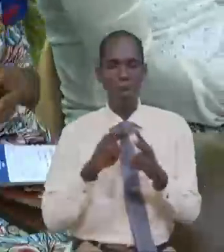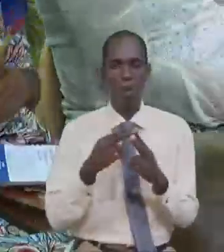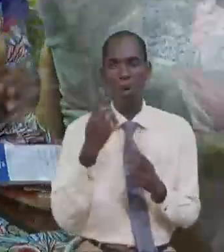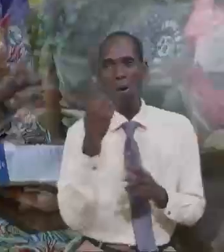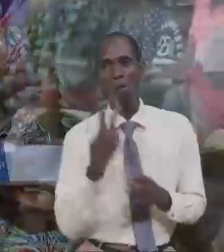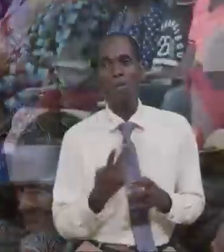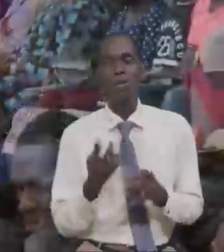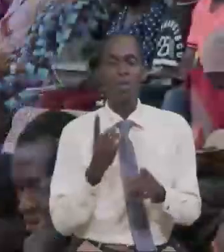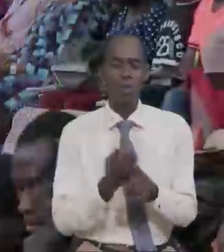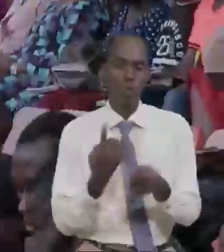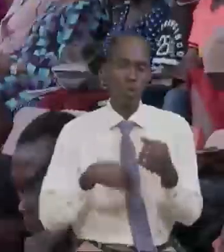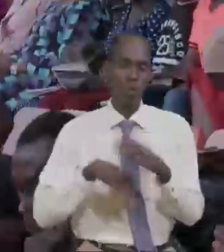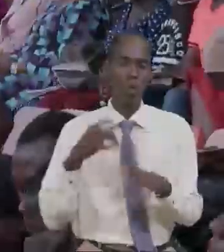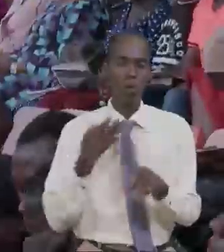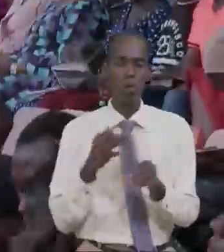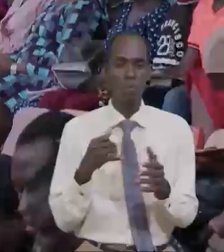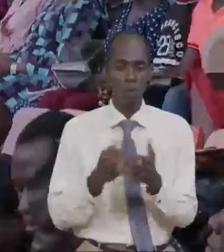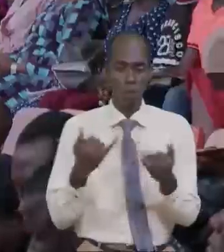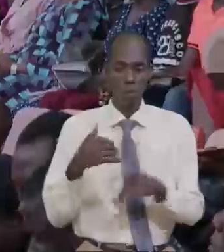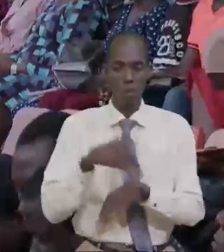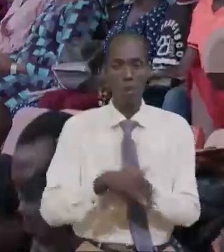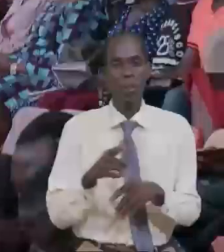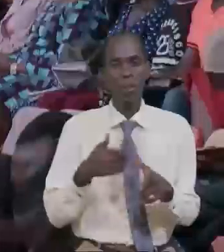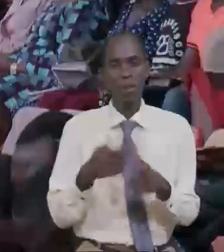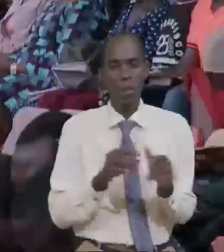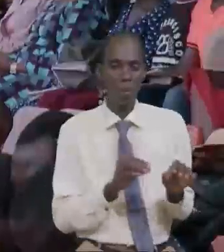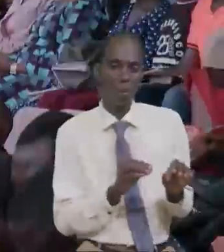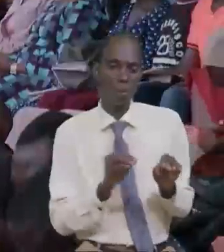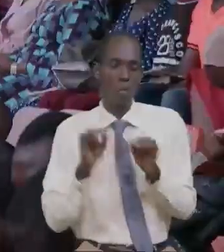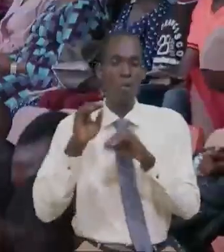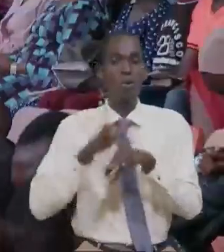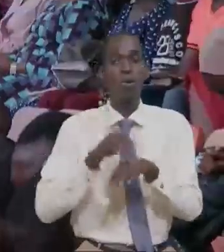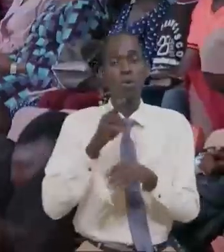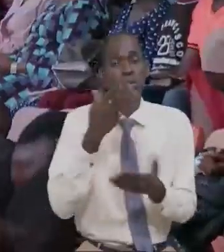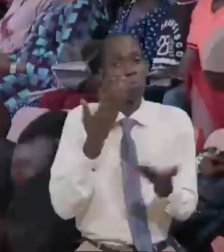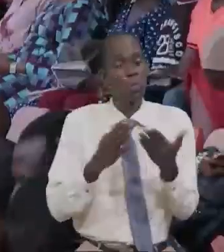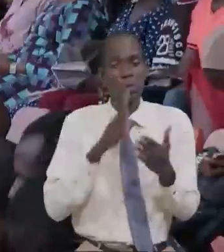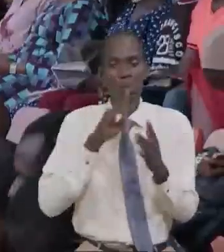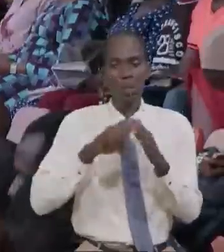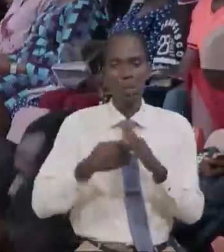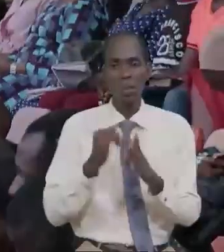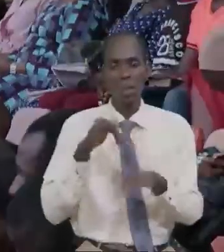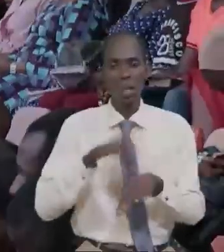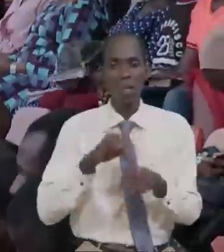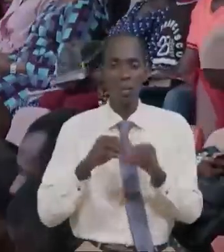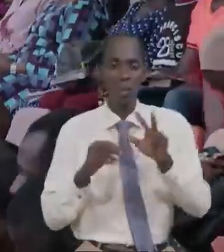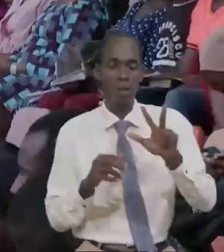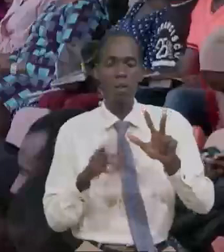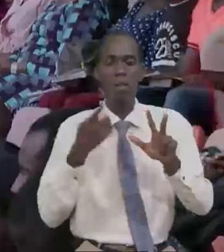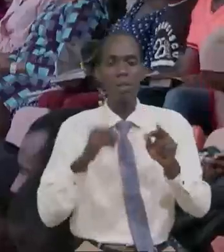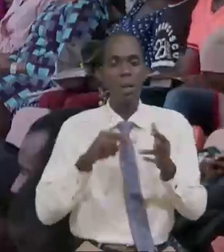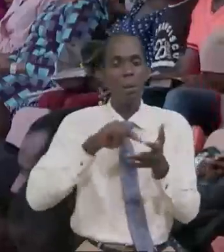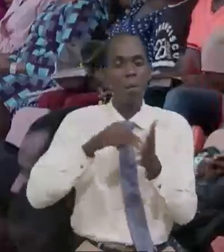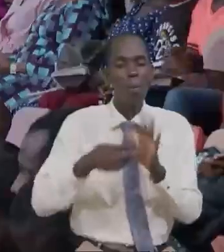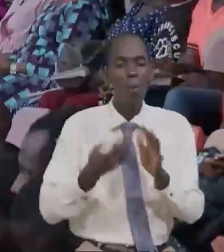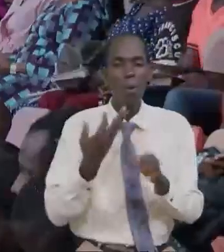maker. Don't let that be. You are not late. God is not late. He can do in 1 week what has not been